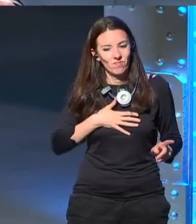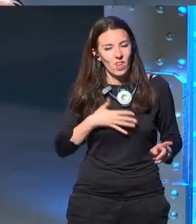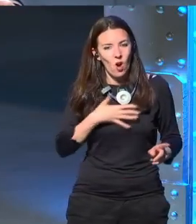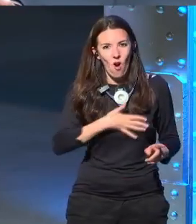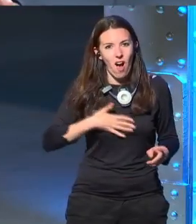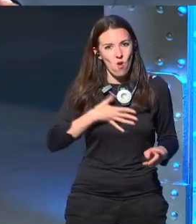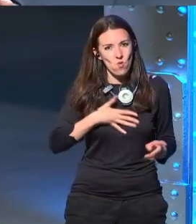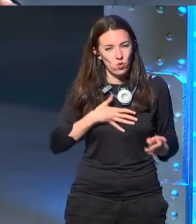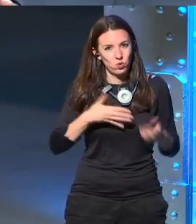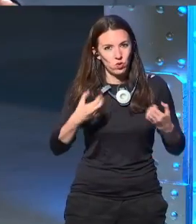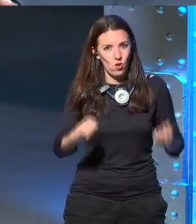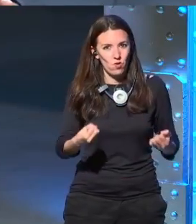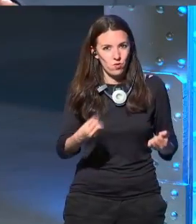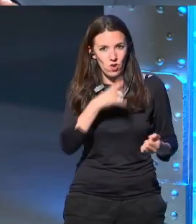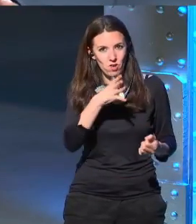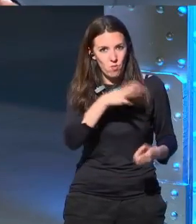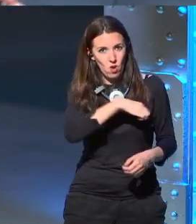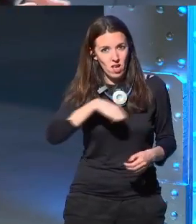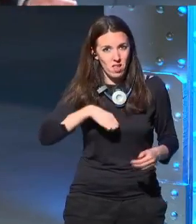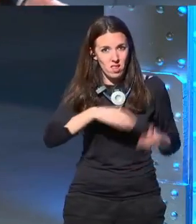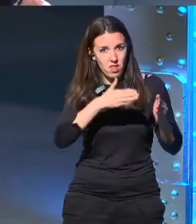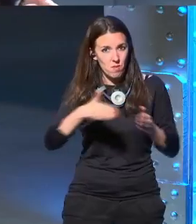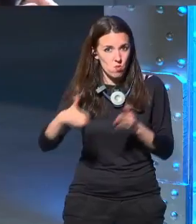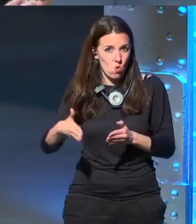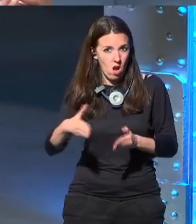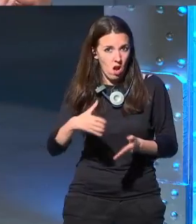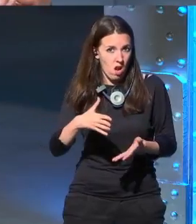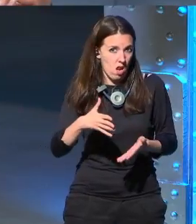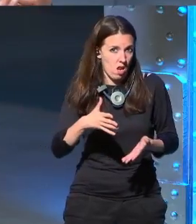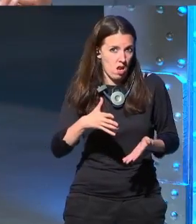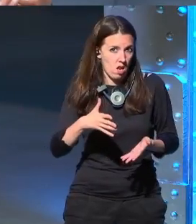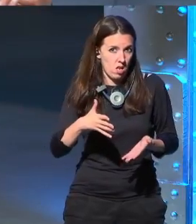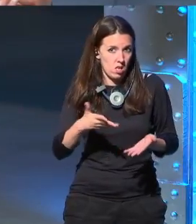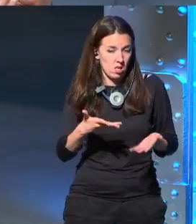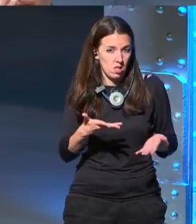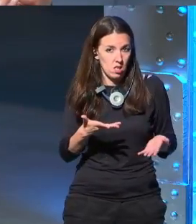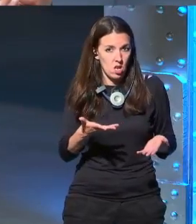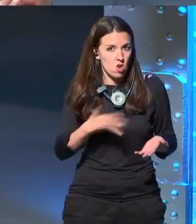autonomy. And I don't think they can come out of the United States. So,